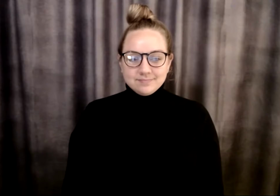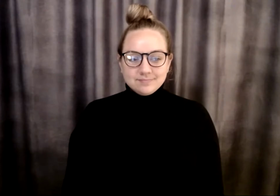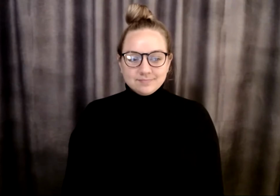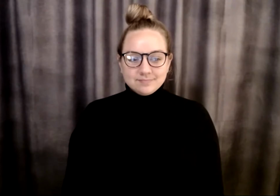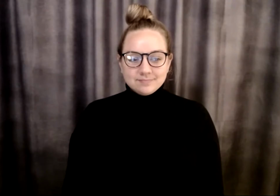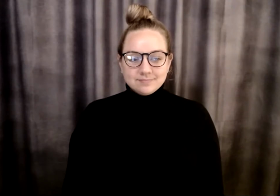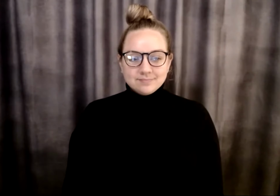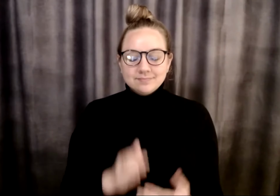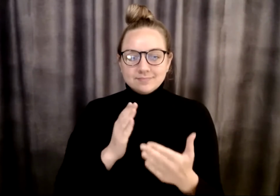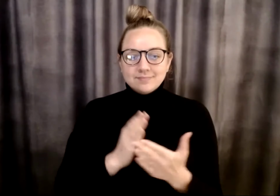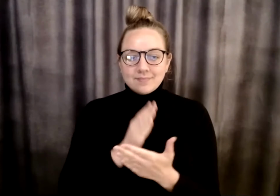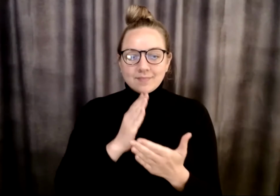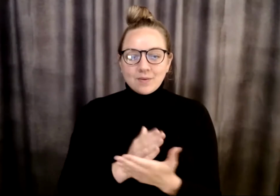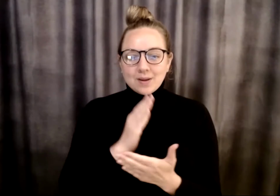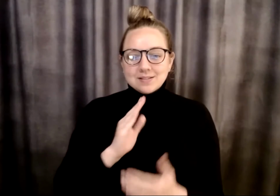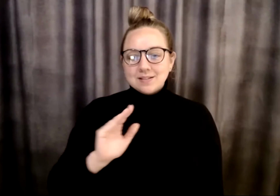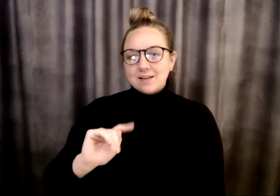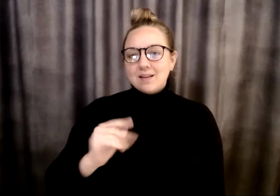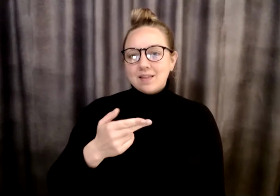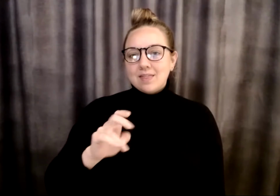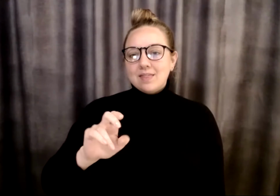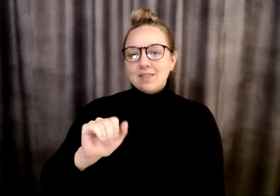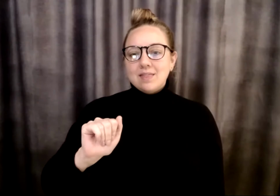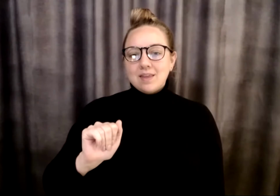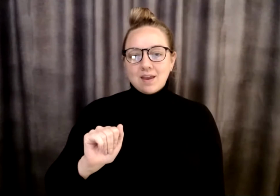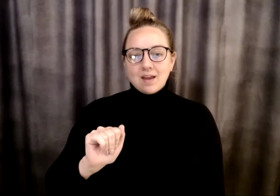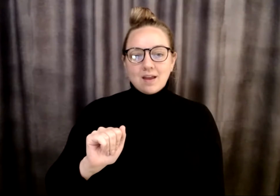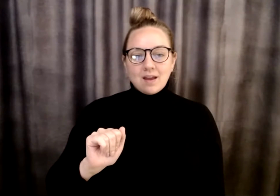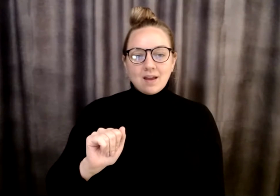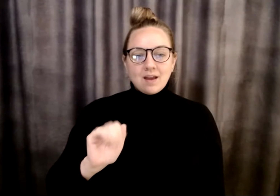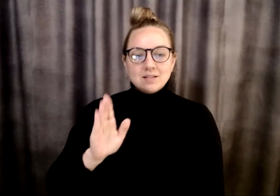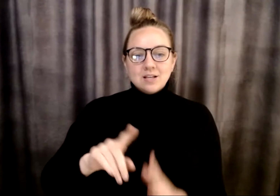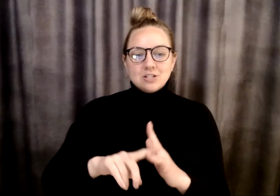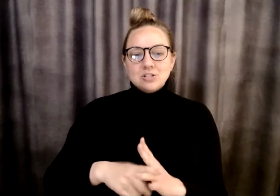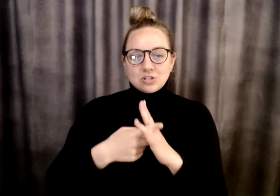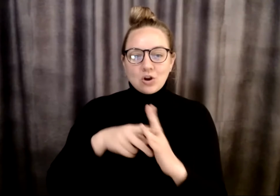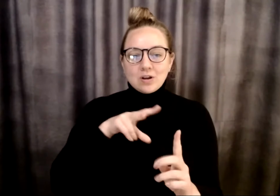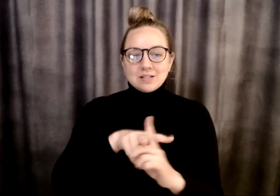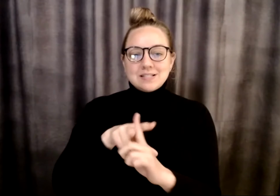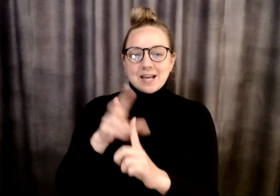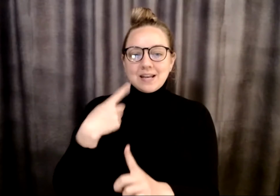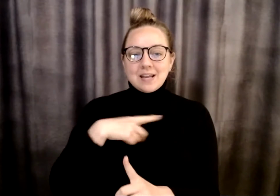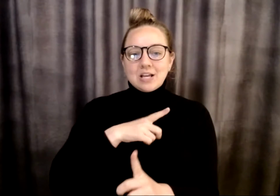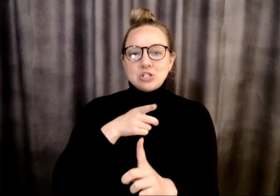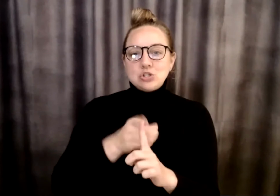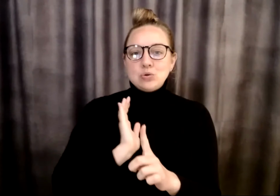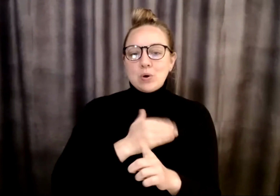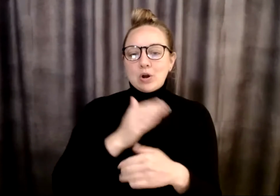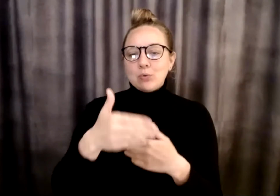All right. Thea is going to start moving us around and we should get a little pop-up window